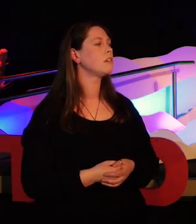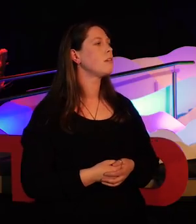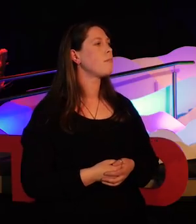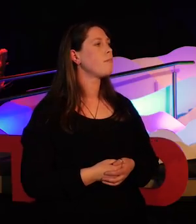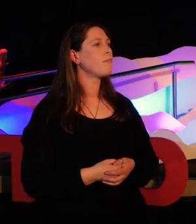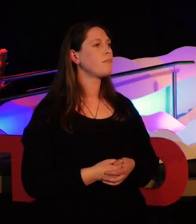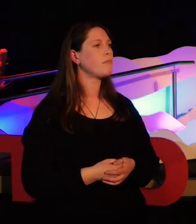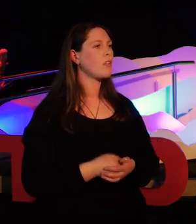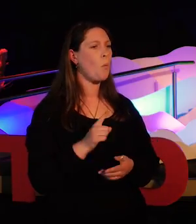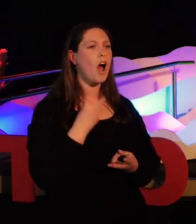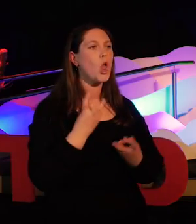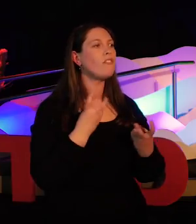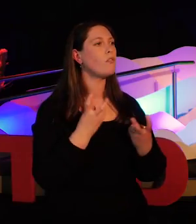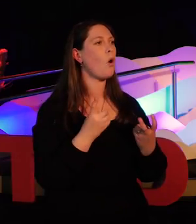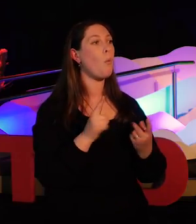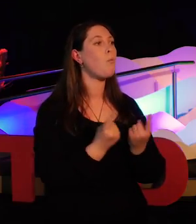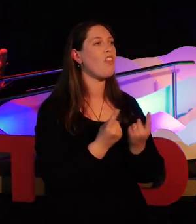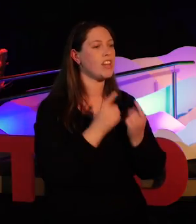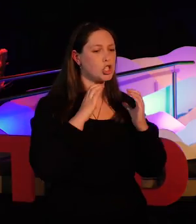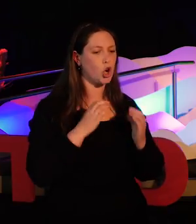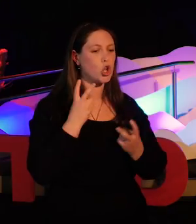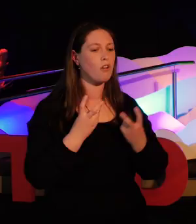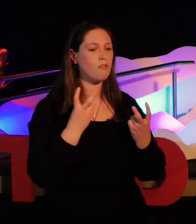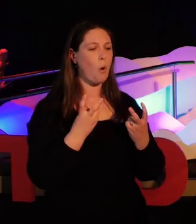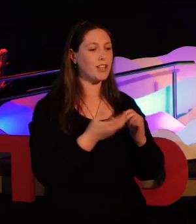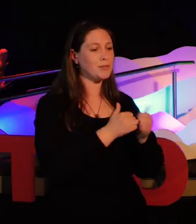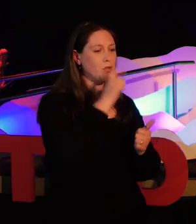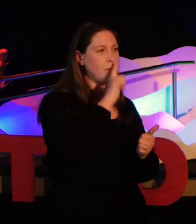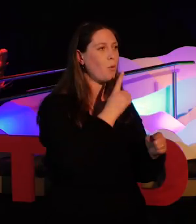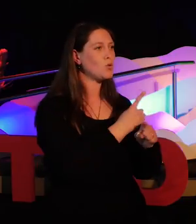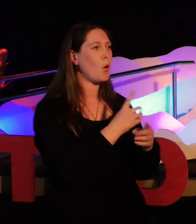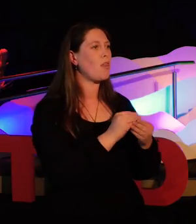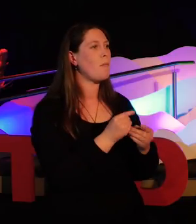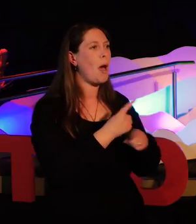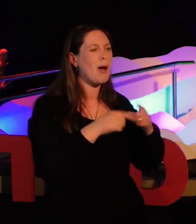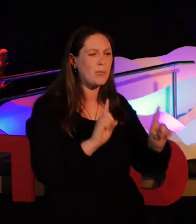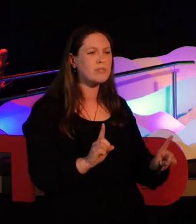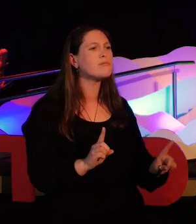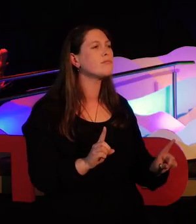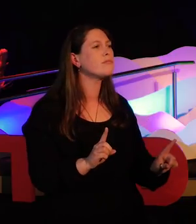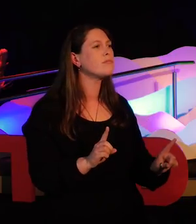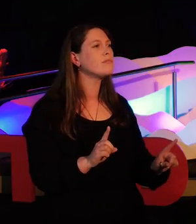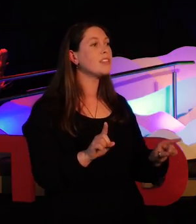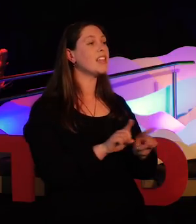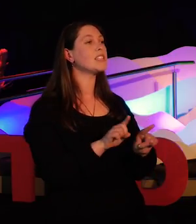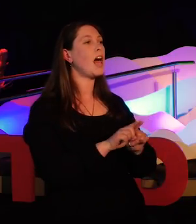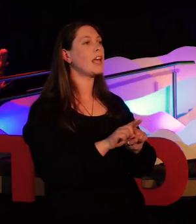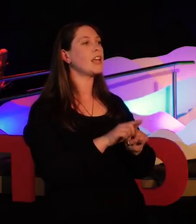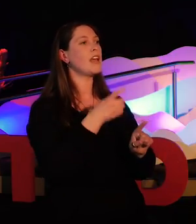And what are they looking for? What kind of things do coaches and athletes talk about? The analogy is like an